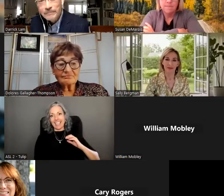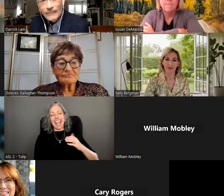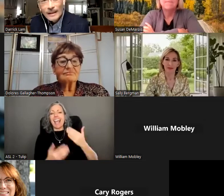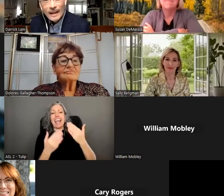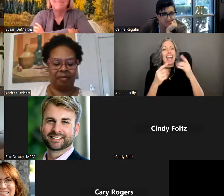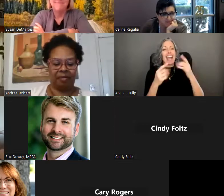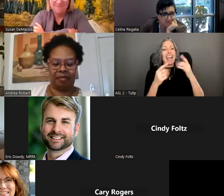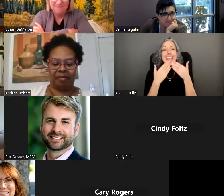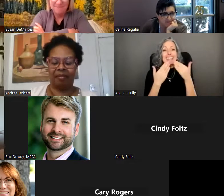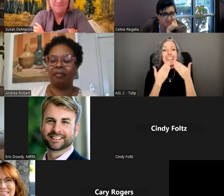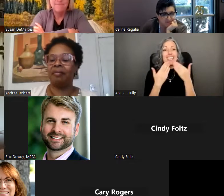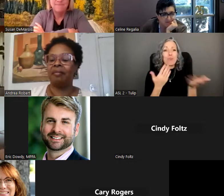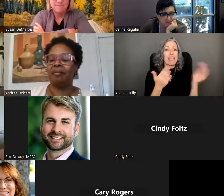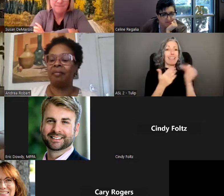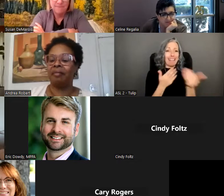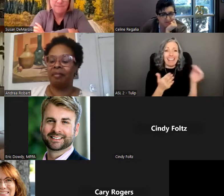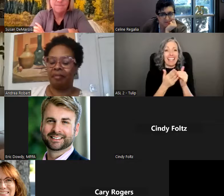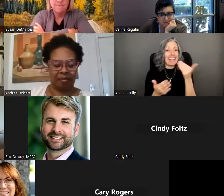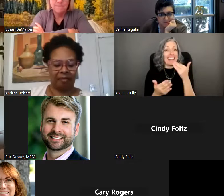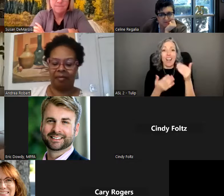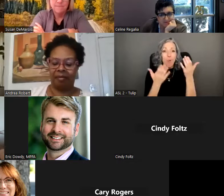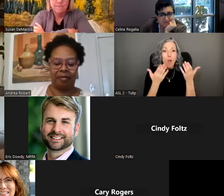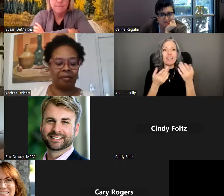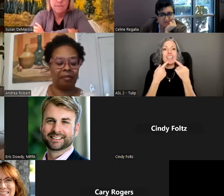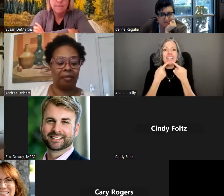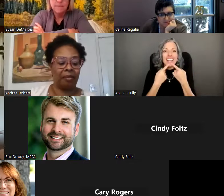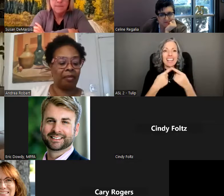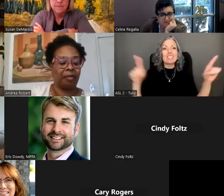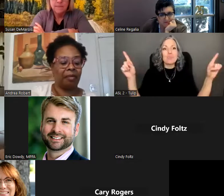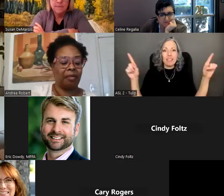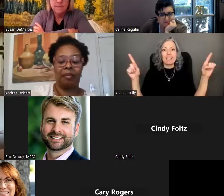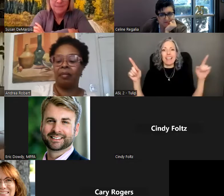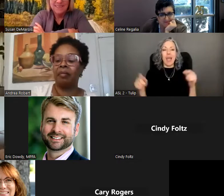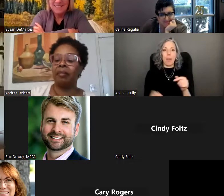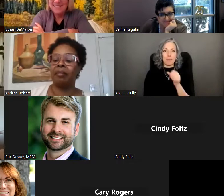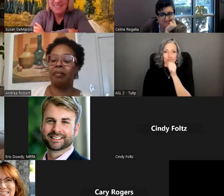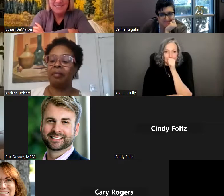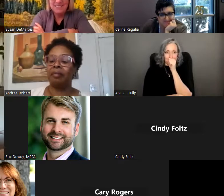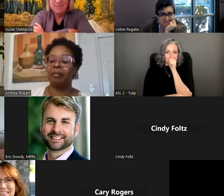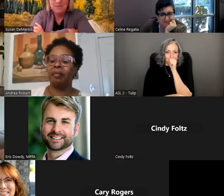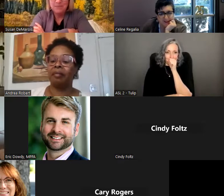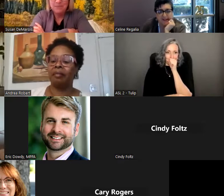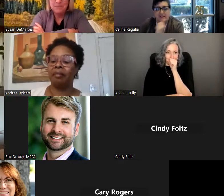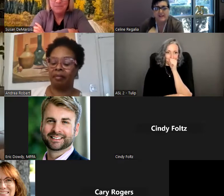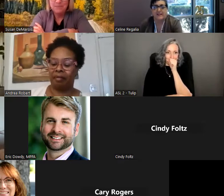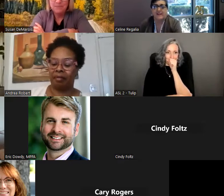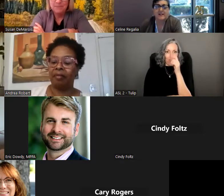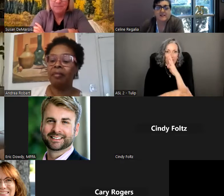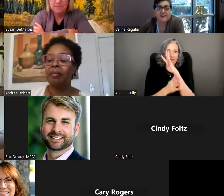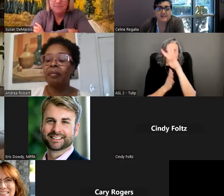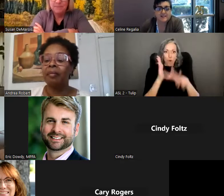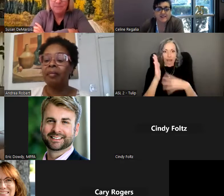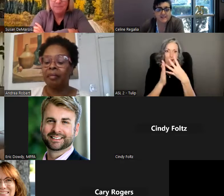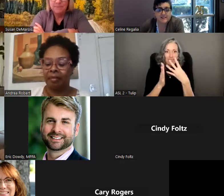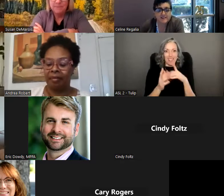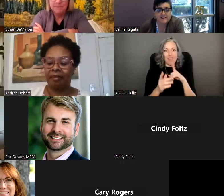enough. And then an announcement is that, I have been holding my tongue for the whole 4 hours, and I'm